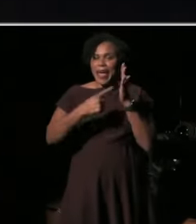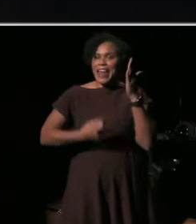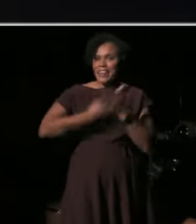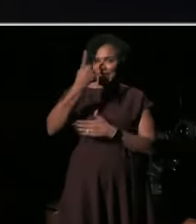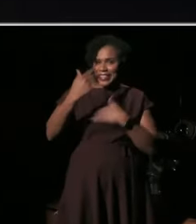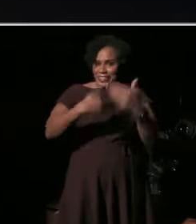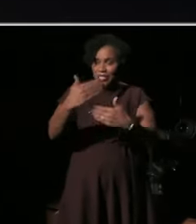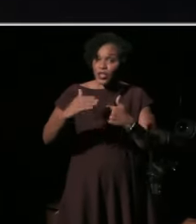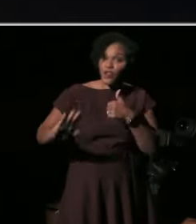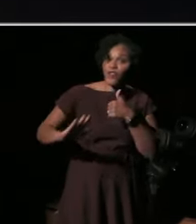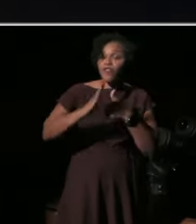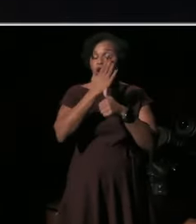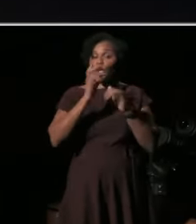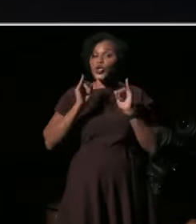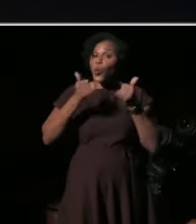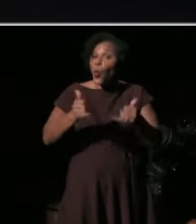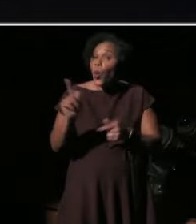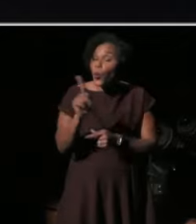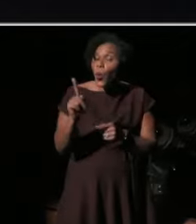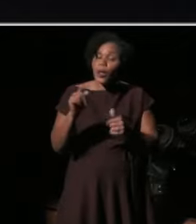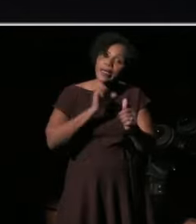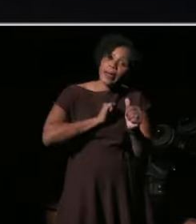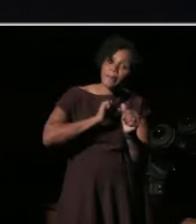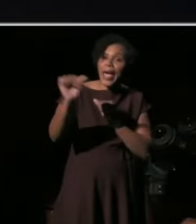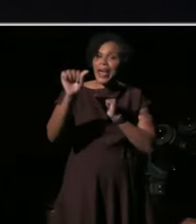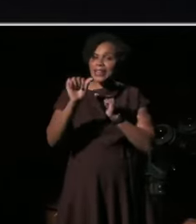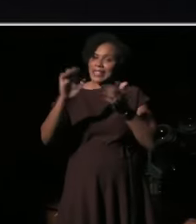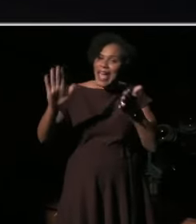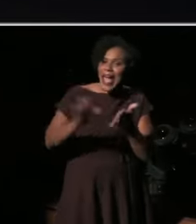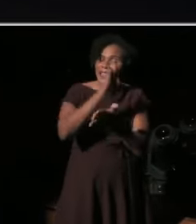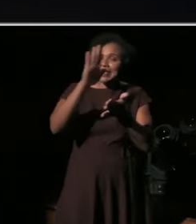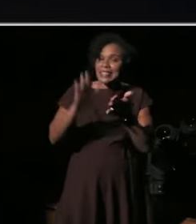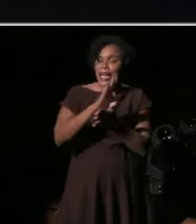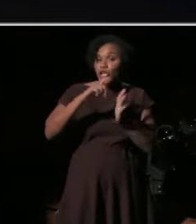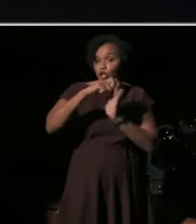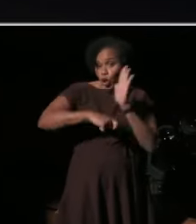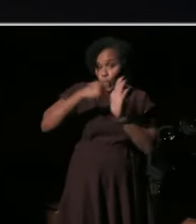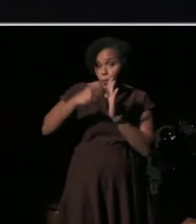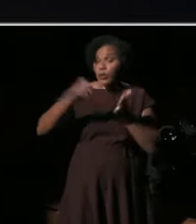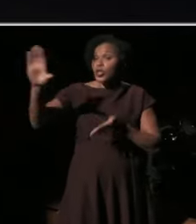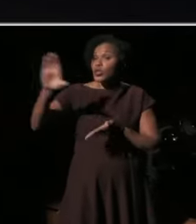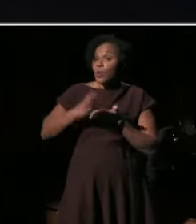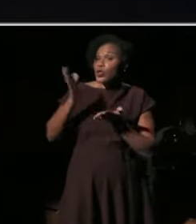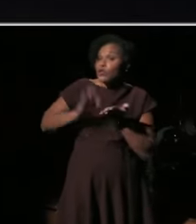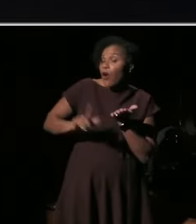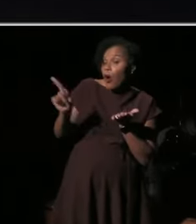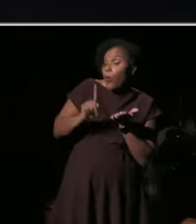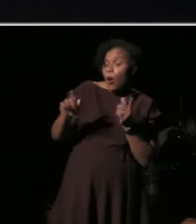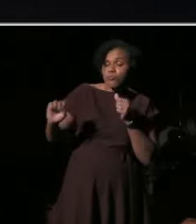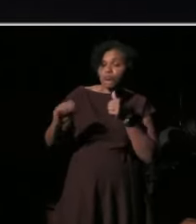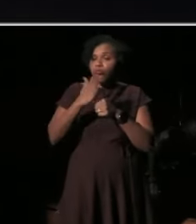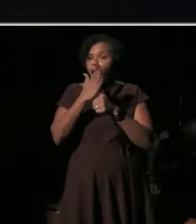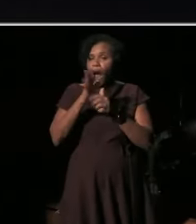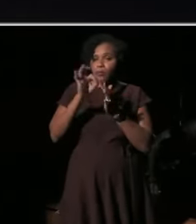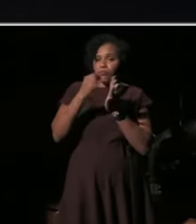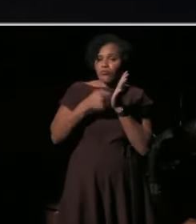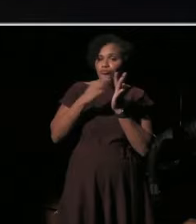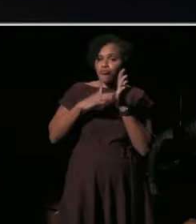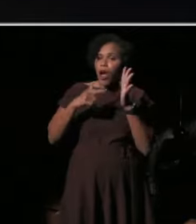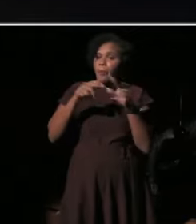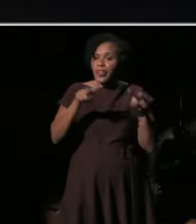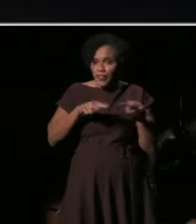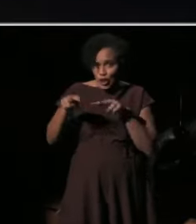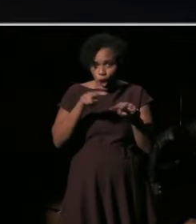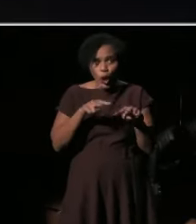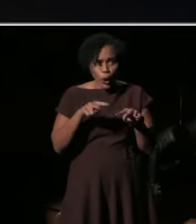first award this evening is for Best Entertaining Documentary, sponsored by Prime Video. And we know a lot about